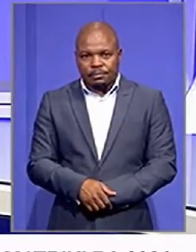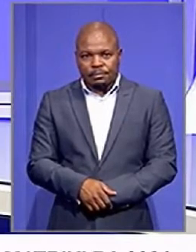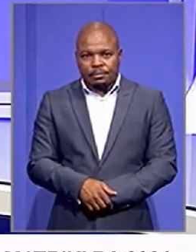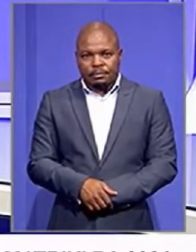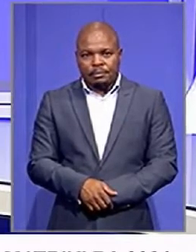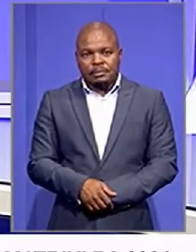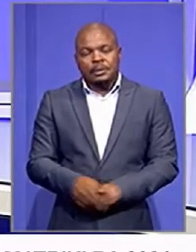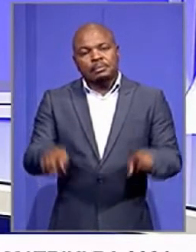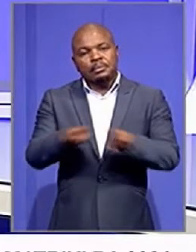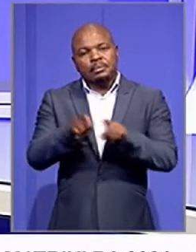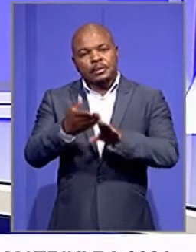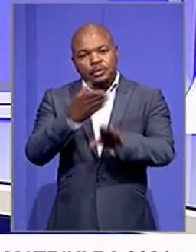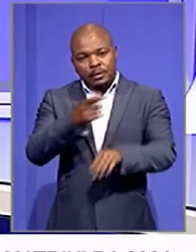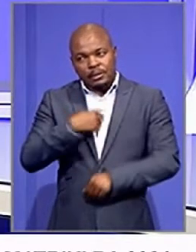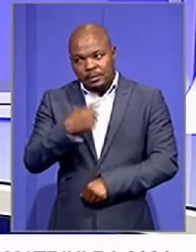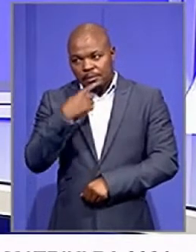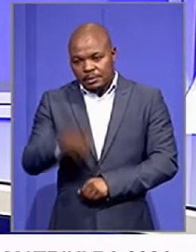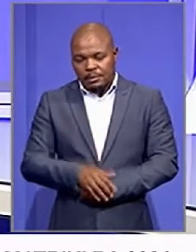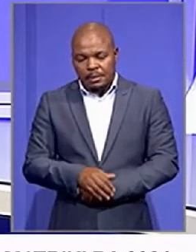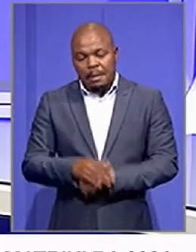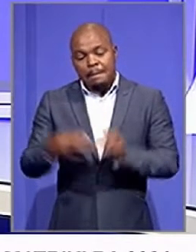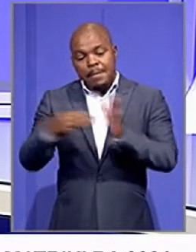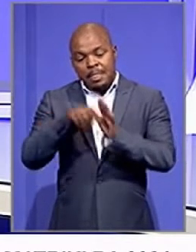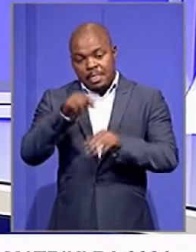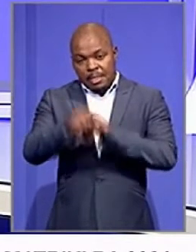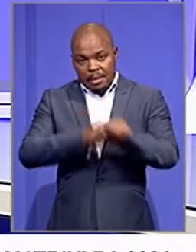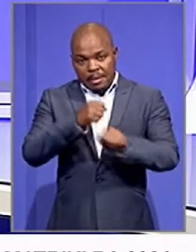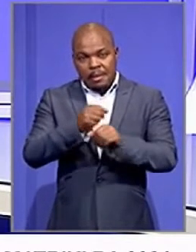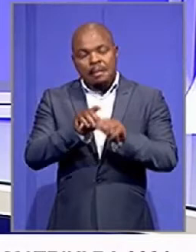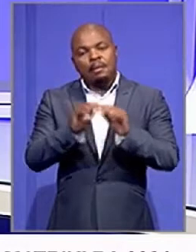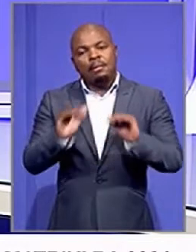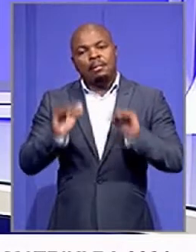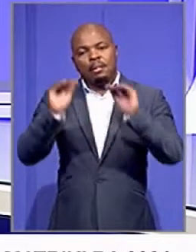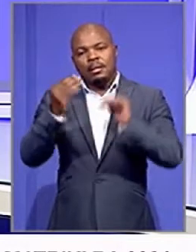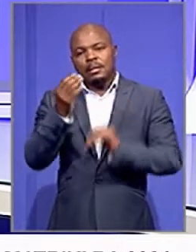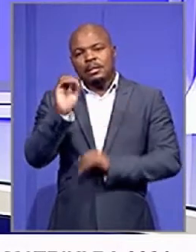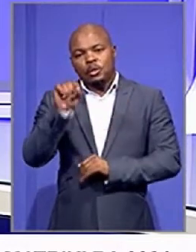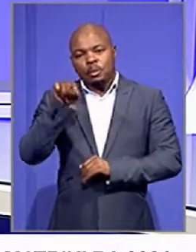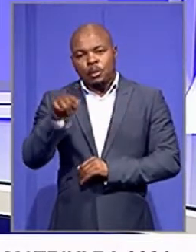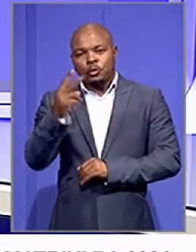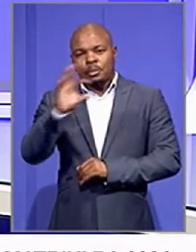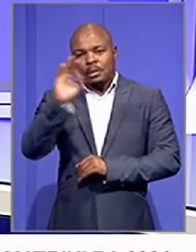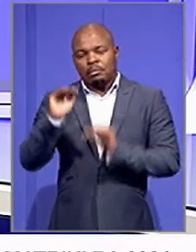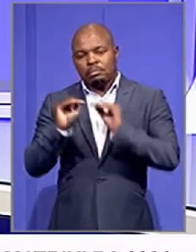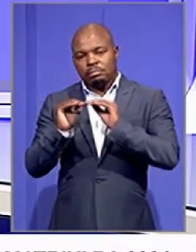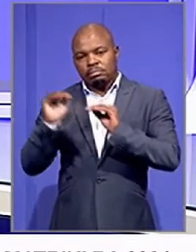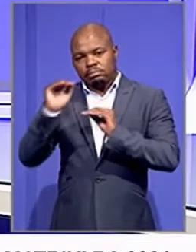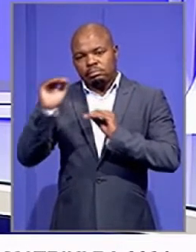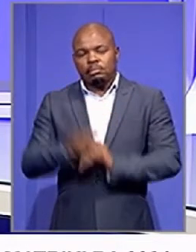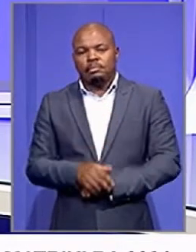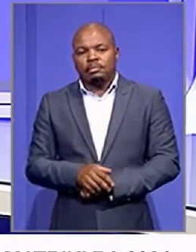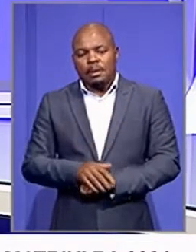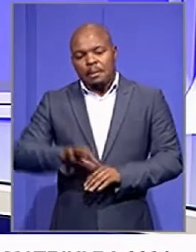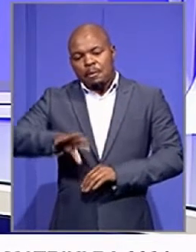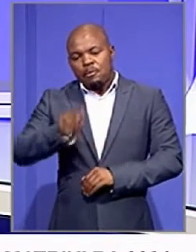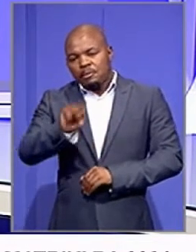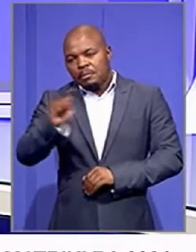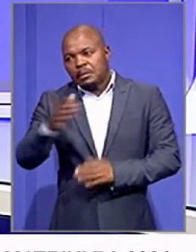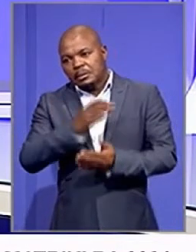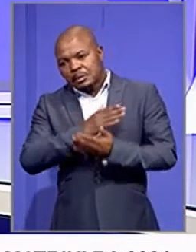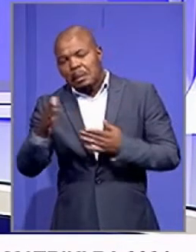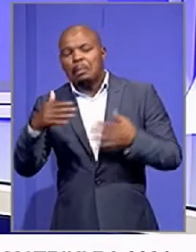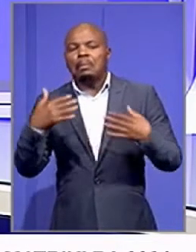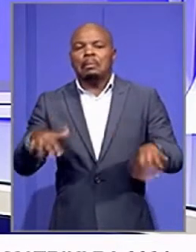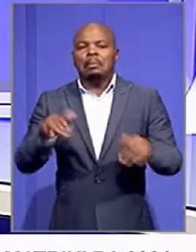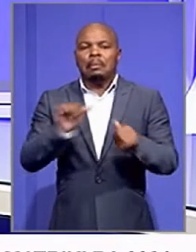Jaaka re begile go sa le gale dipholo tsa matriki tsa monongwaga di tokafetse ka 0.2%. Diprovince dingwe di tokafaditse tiragatso ya